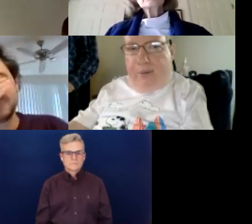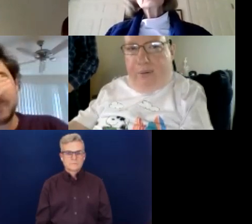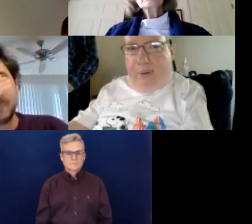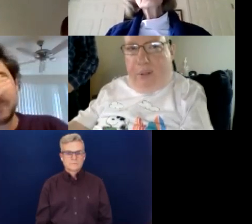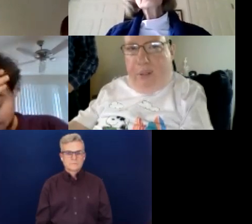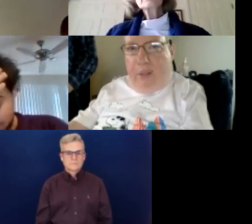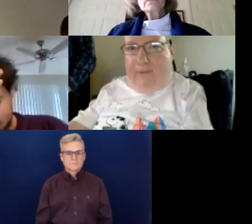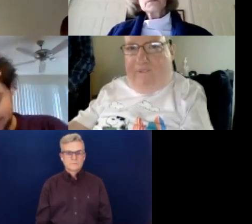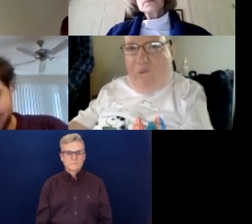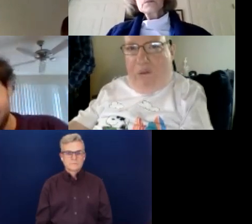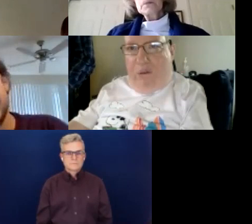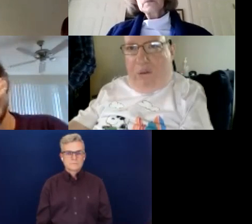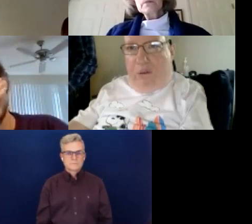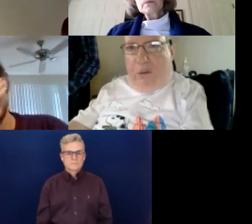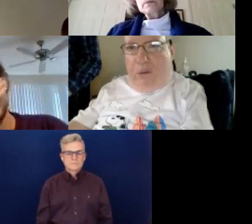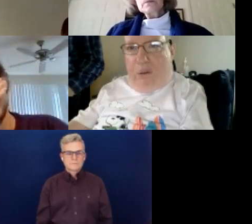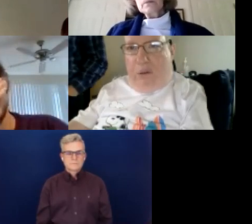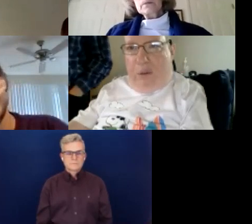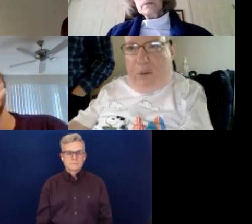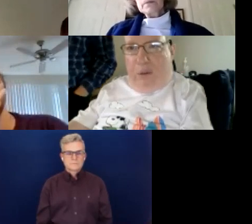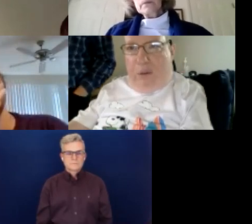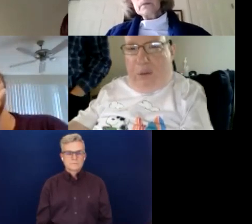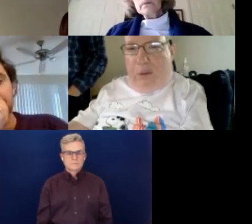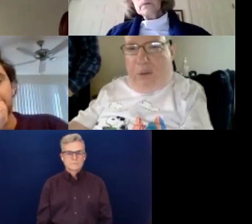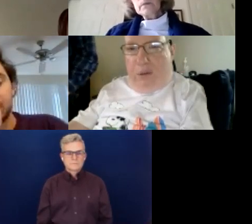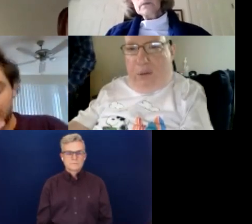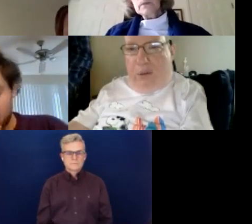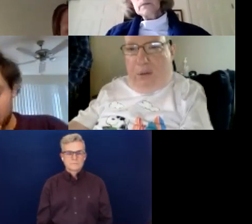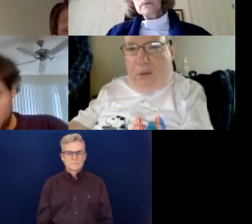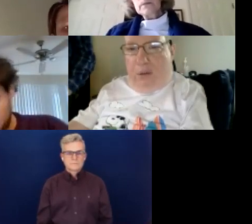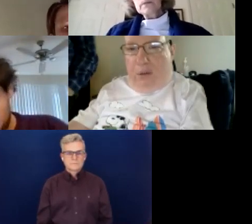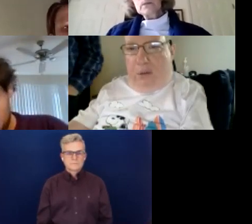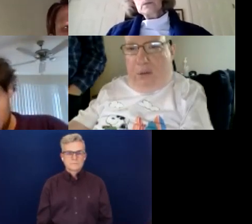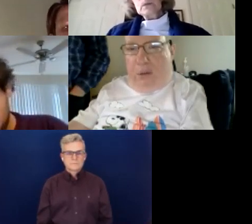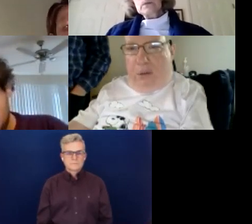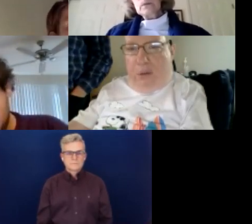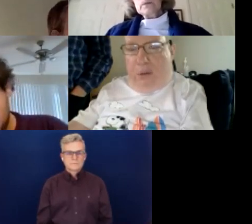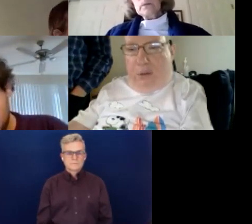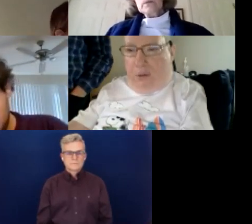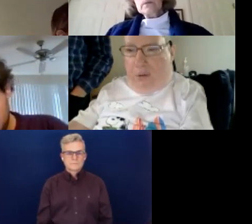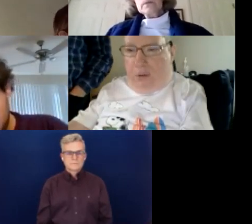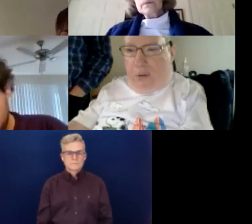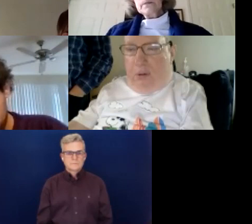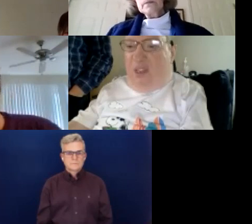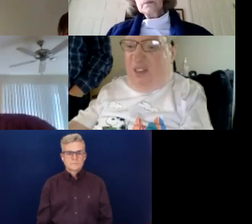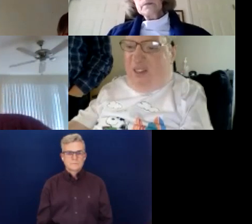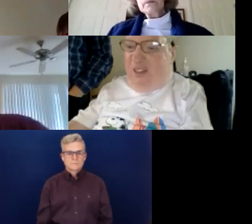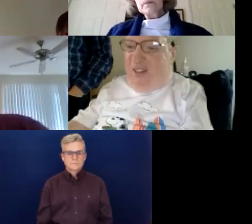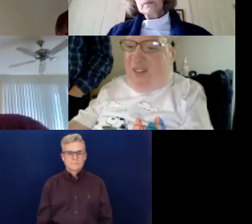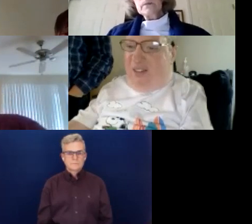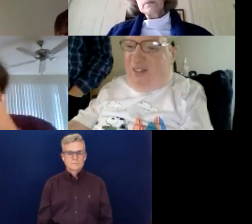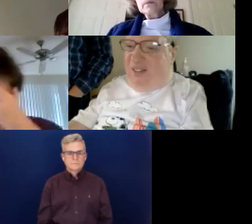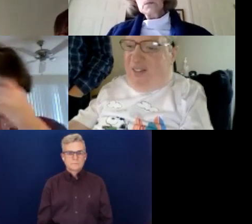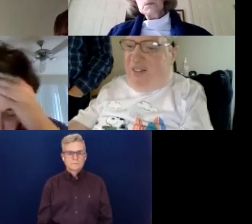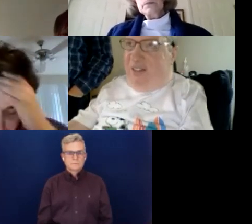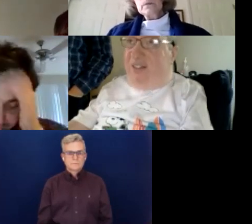them since they are more at risk. I know that the CDC doesn't necessarily have every single individual